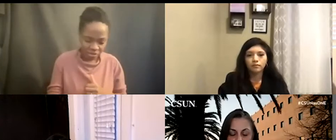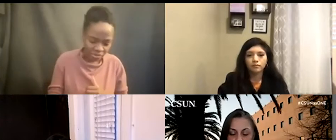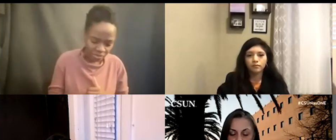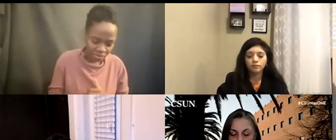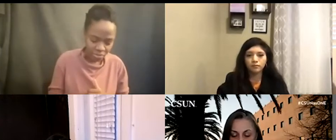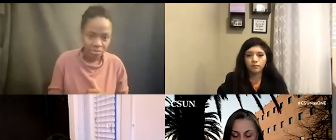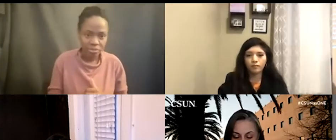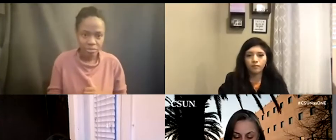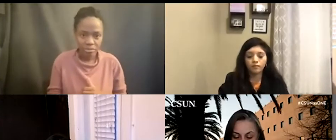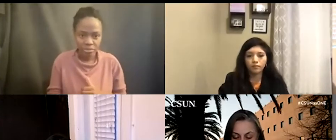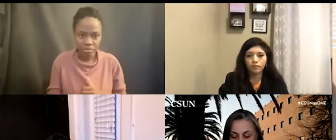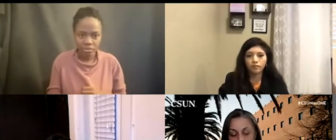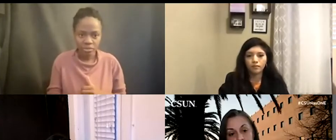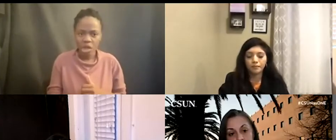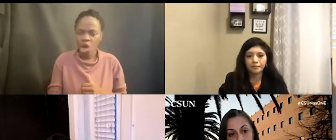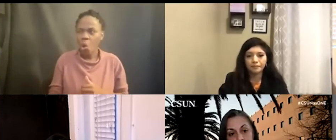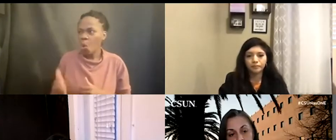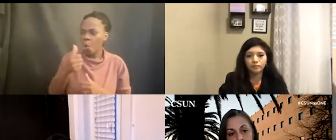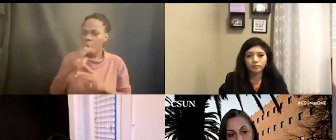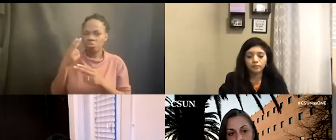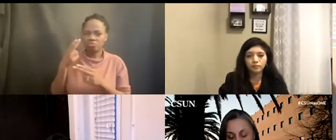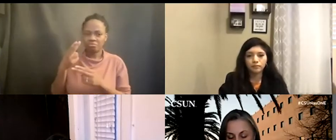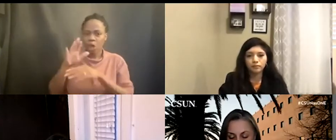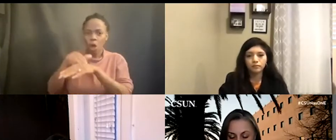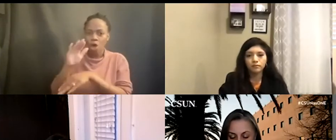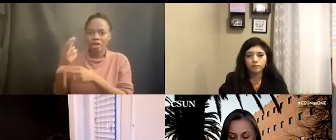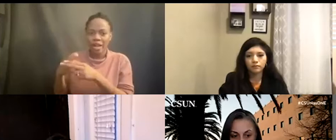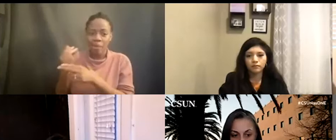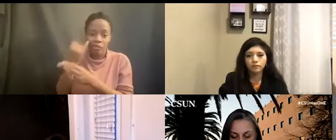And we won't call your names this time. Whoever wants to answer, feel free to do so.